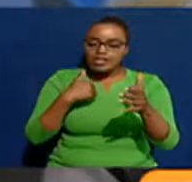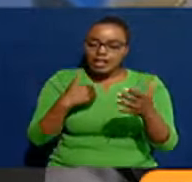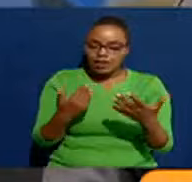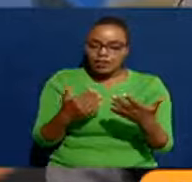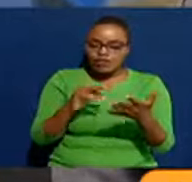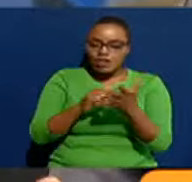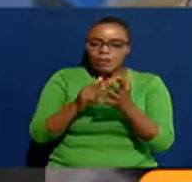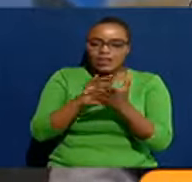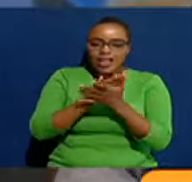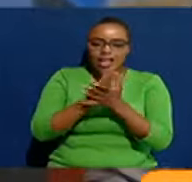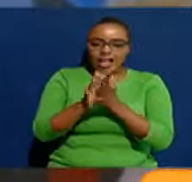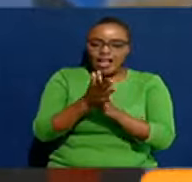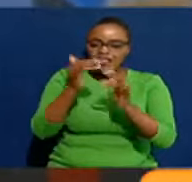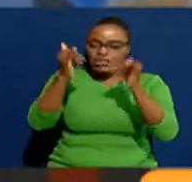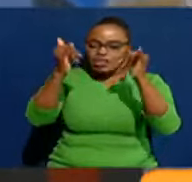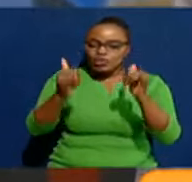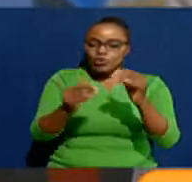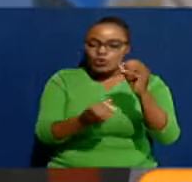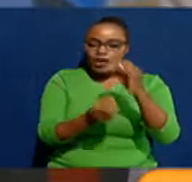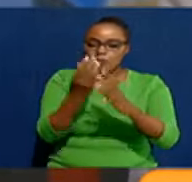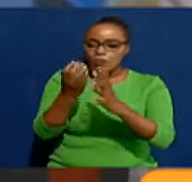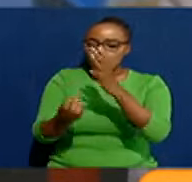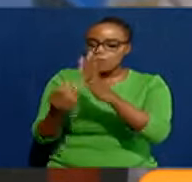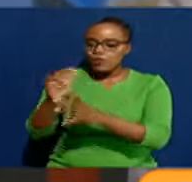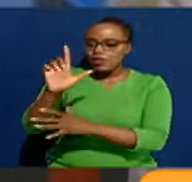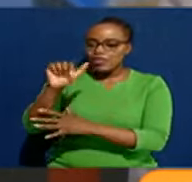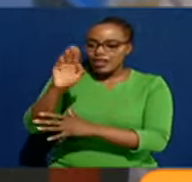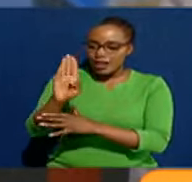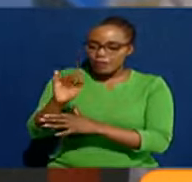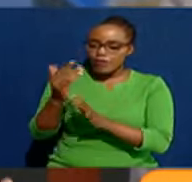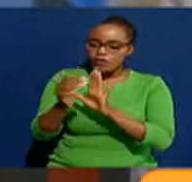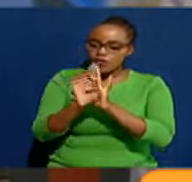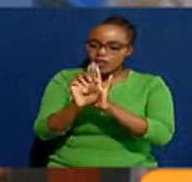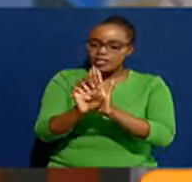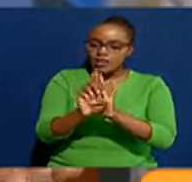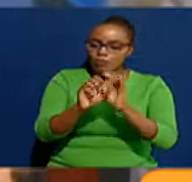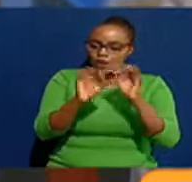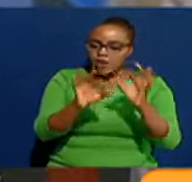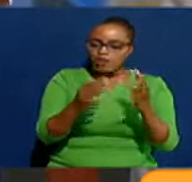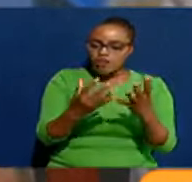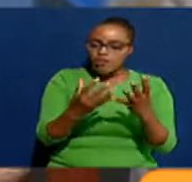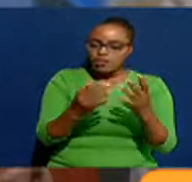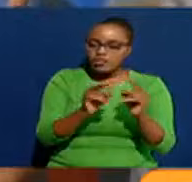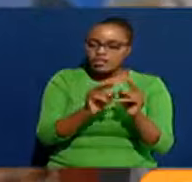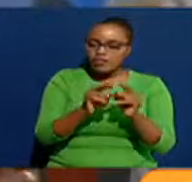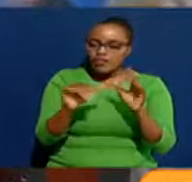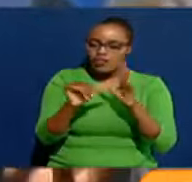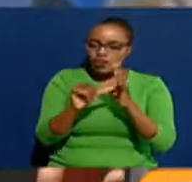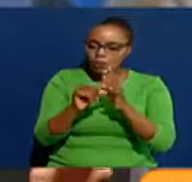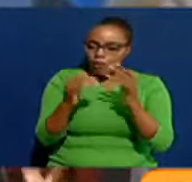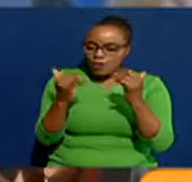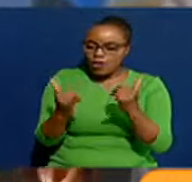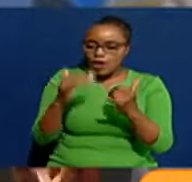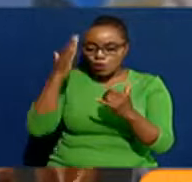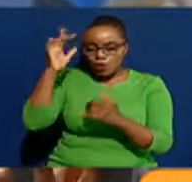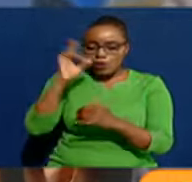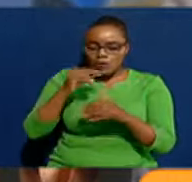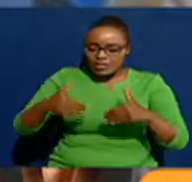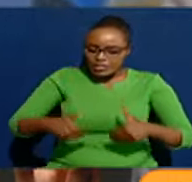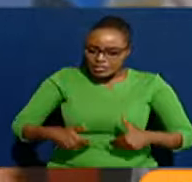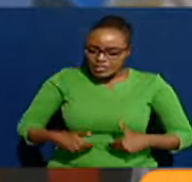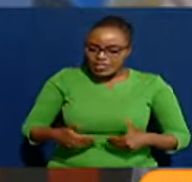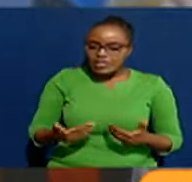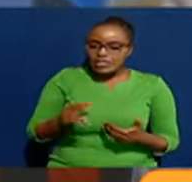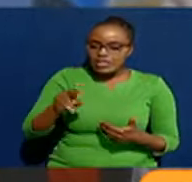there's nothing really new that we are creating in the lab. For instance, if you go to Northeastern, if our problem right now, which we know is drought in